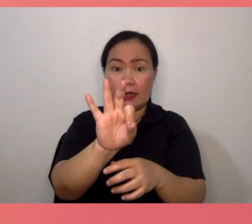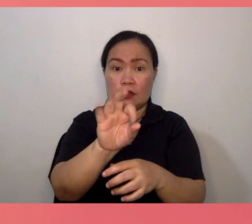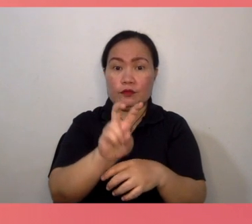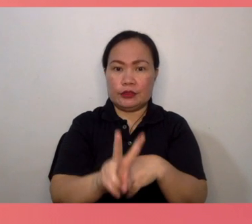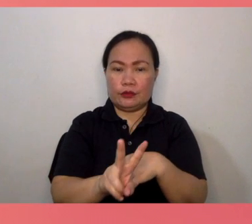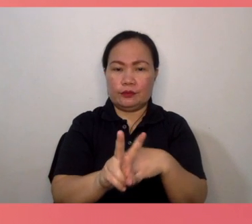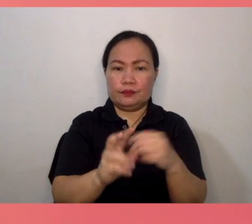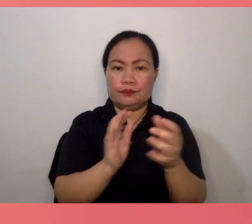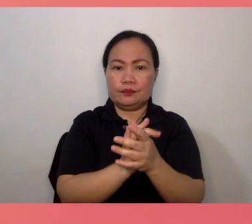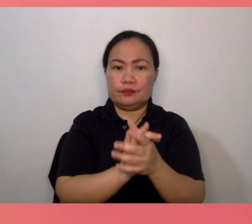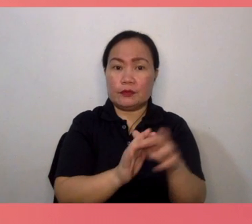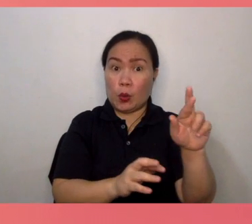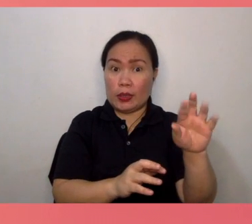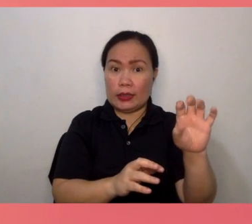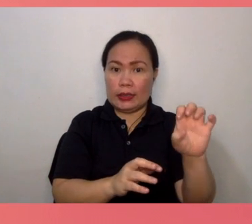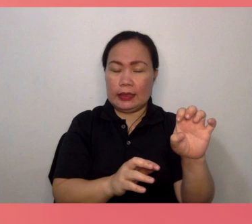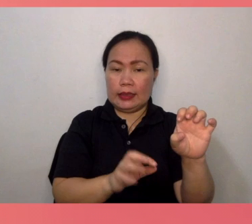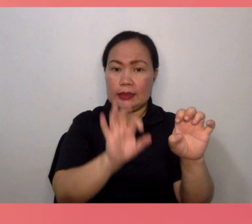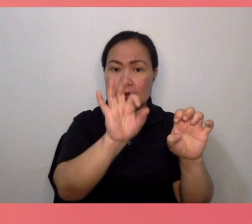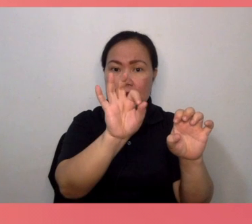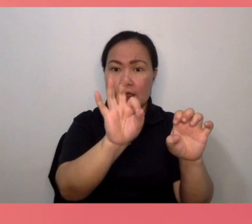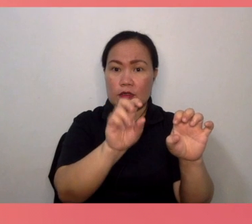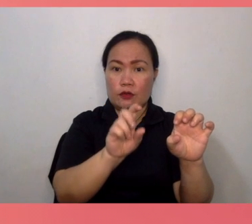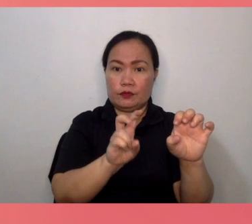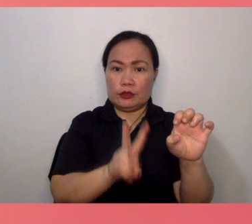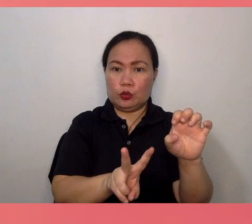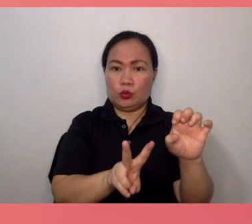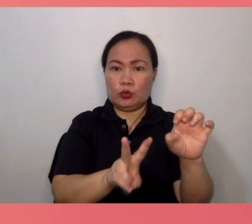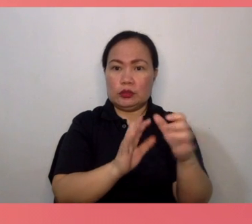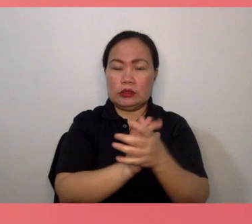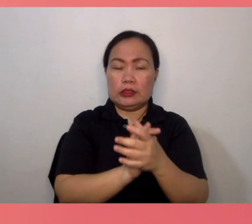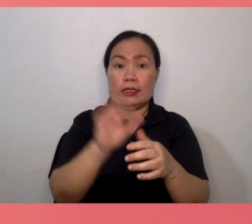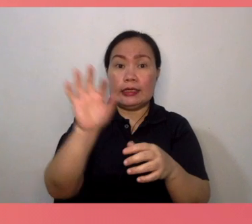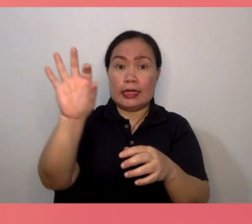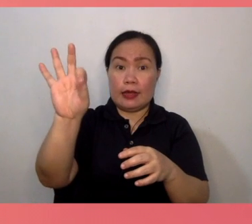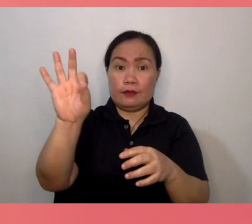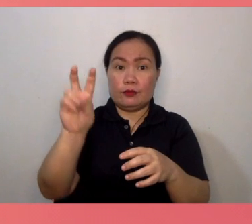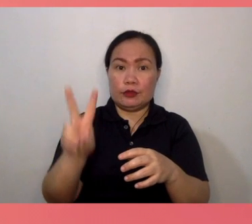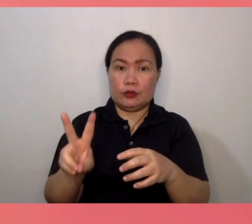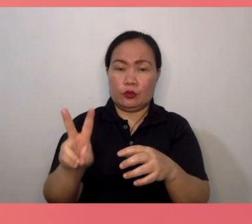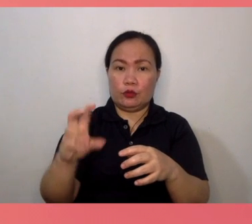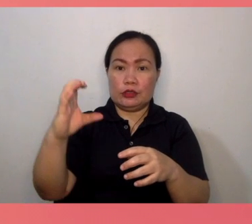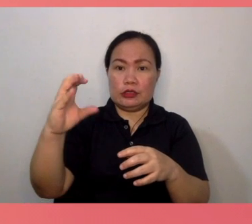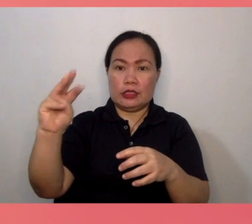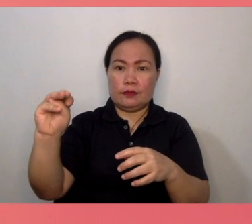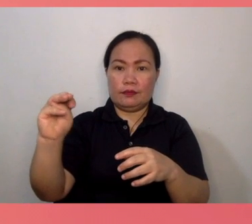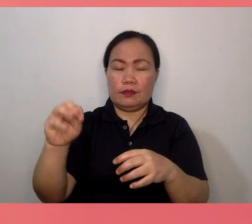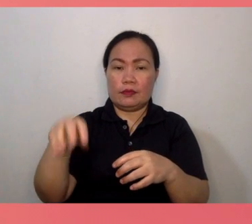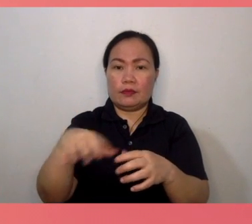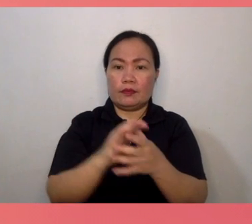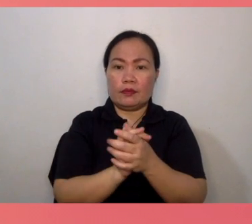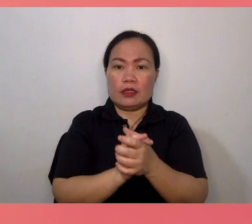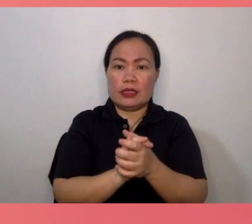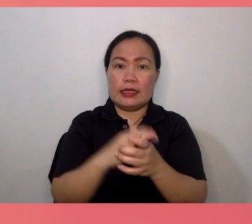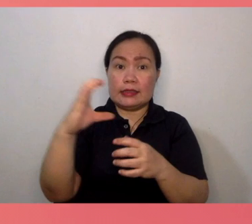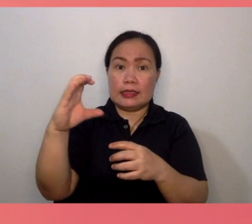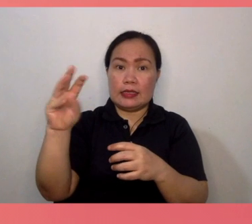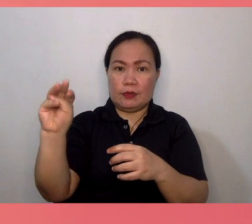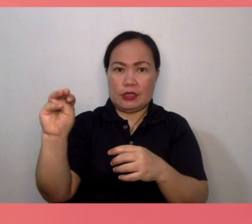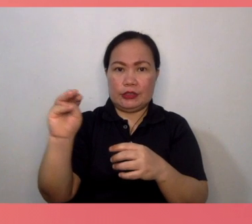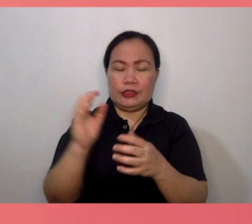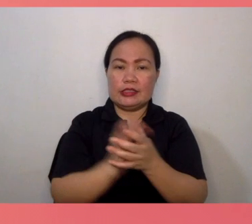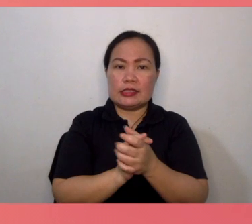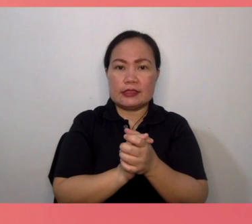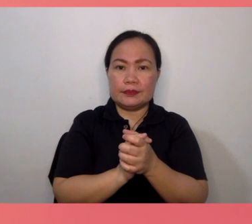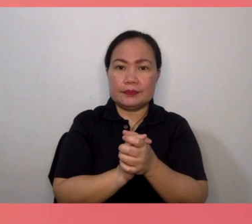9, 8 divide 4 is 2. So, therefore, your RE is 9 over 2 or 9 halves